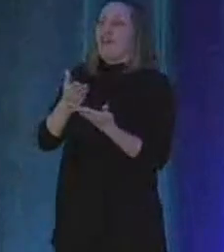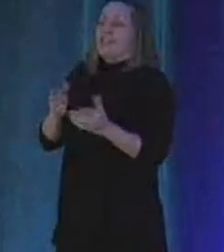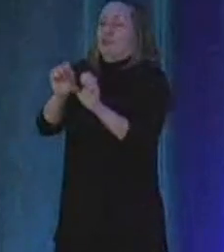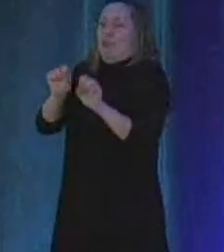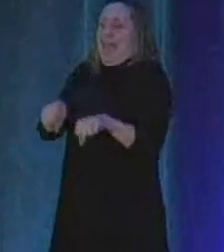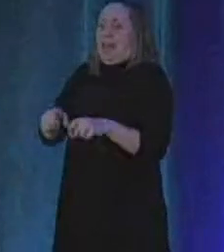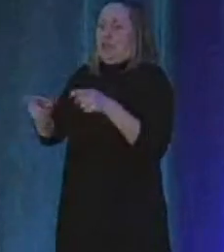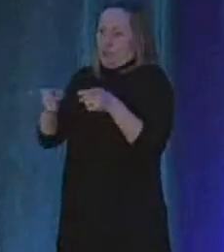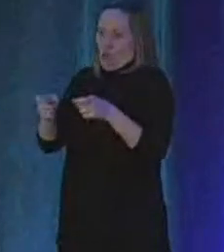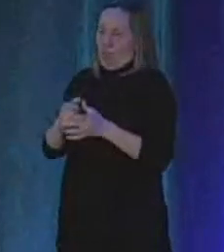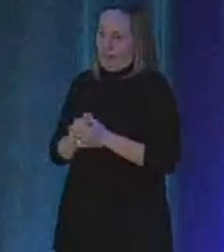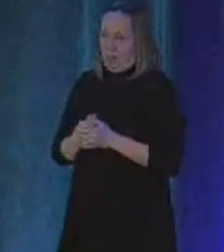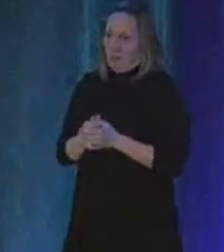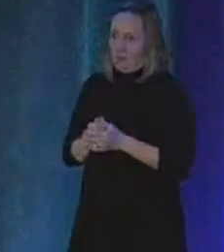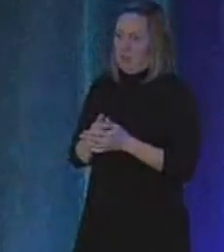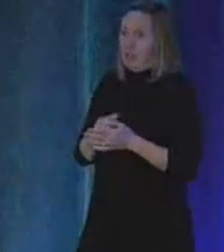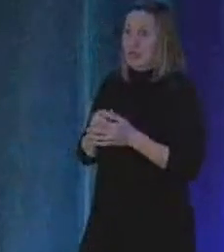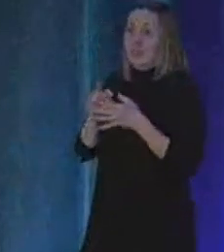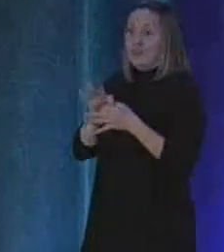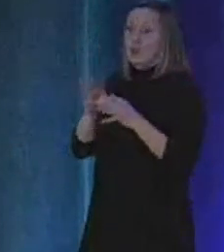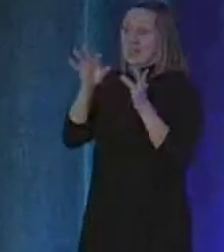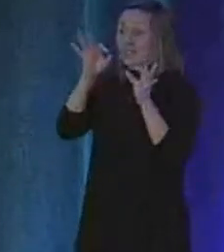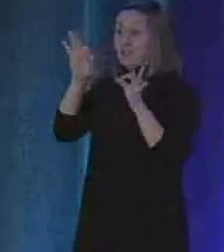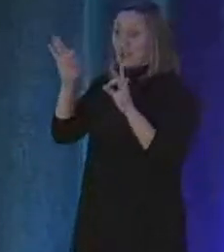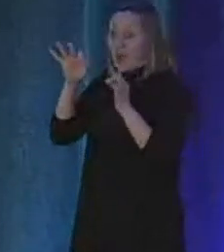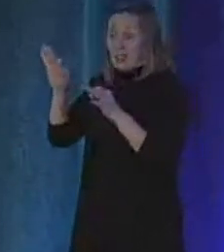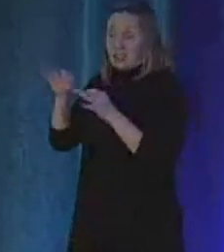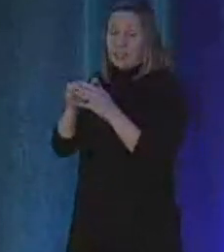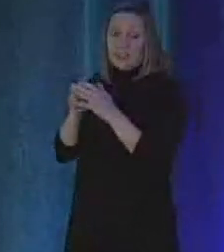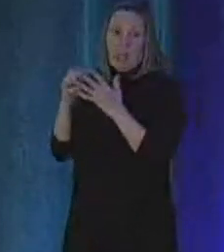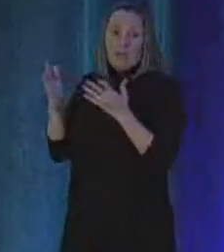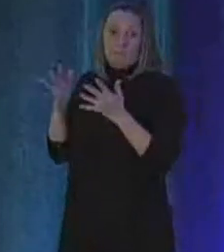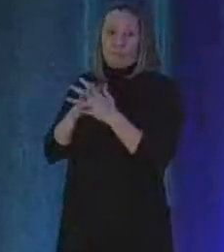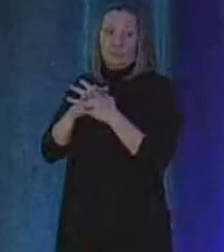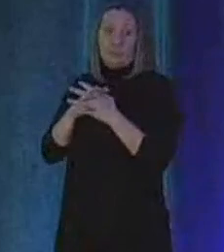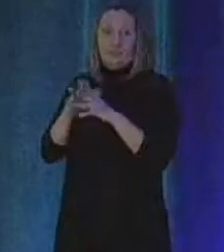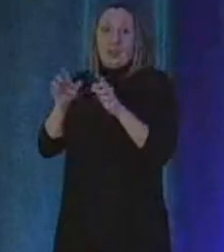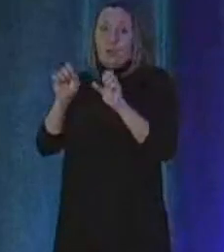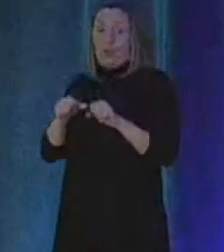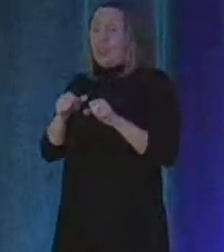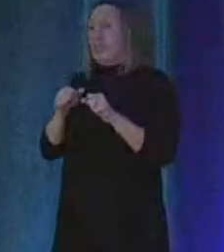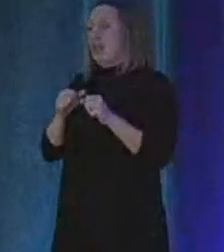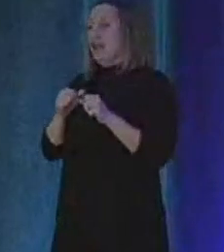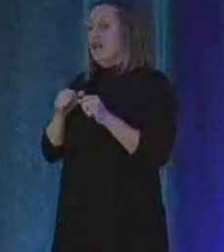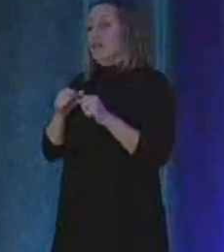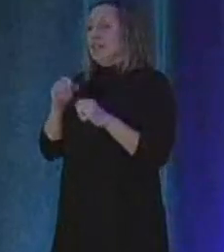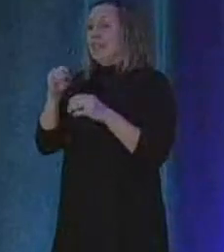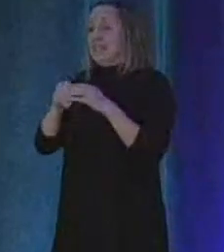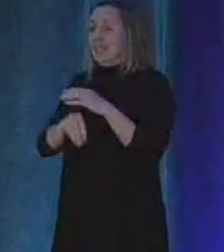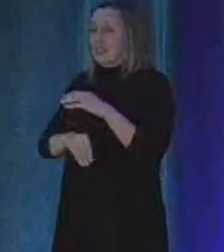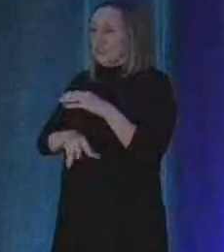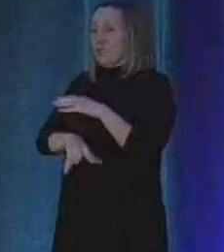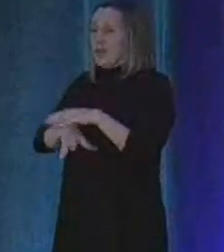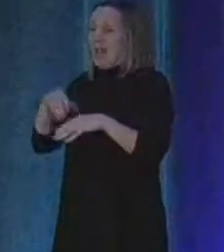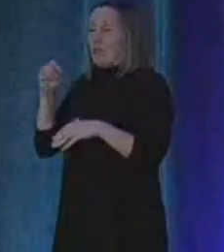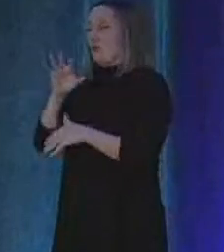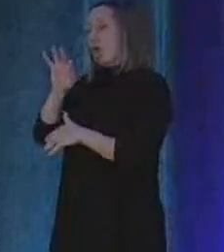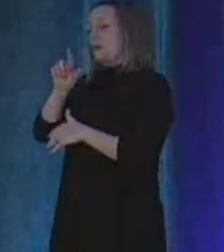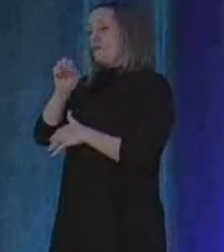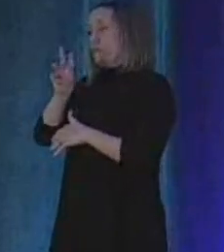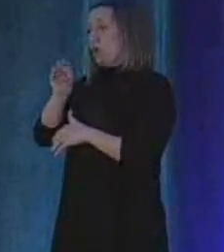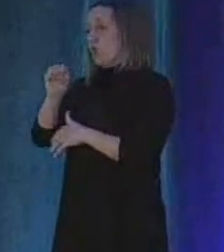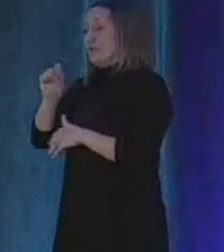you can control. And as far as distractions go, we can get into and out of flow state with these practices a little better,